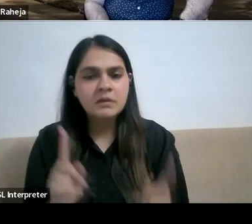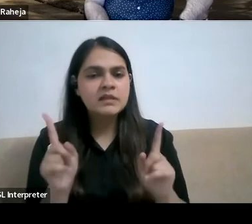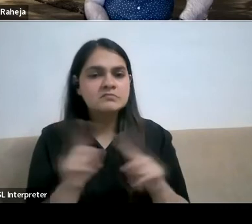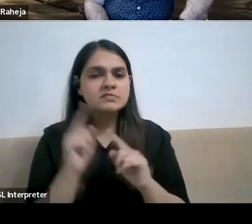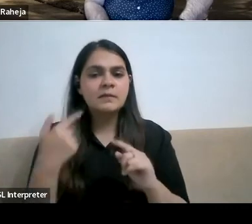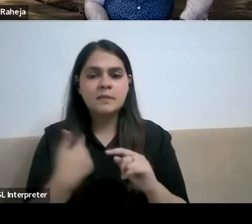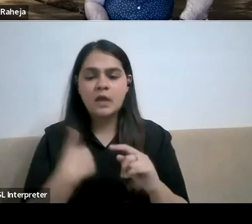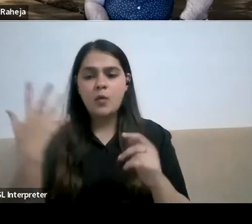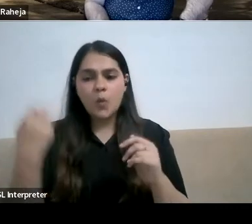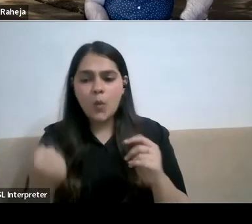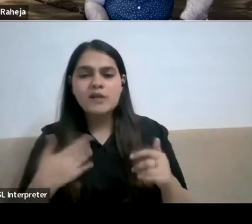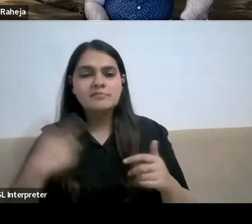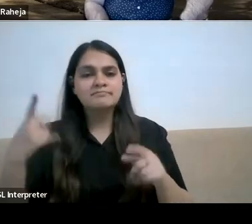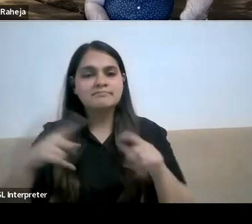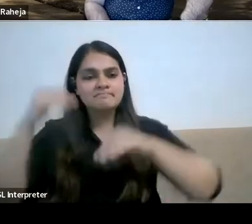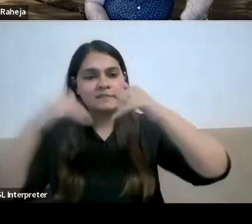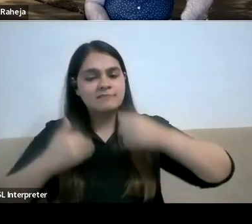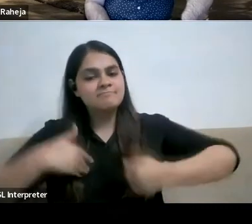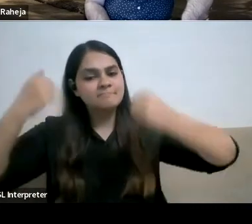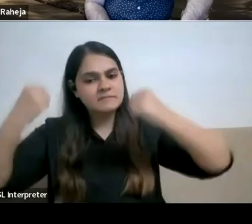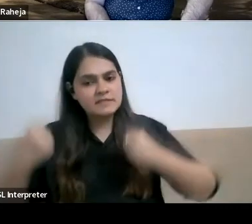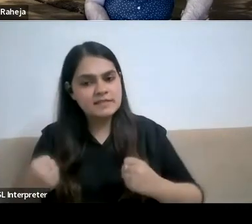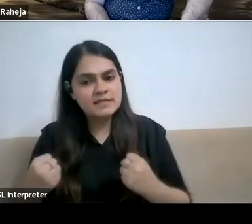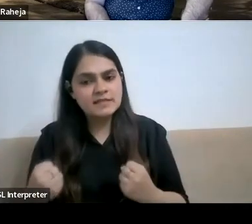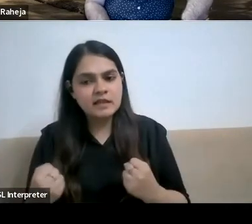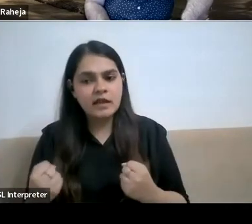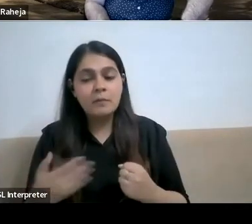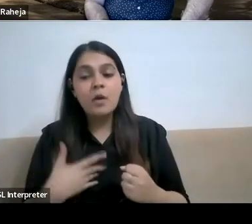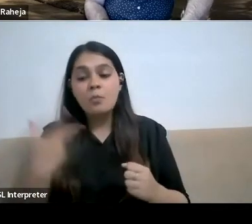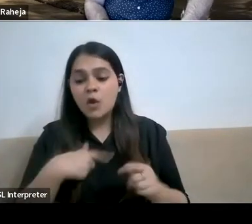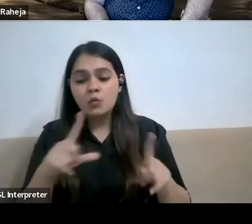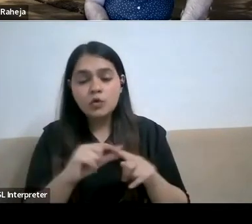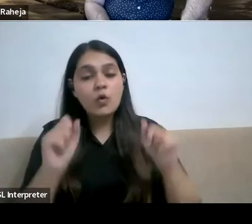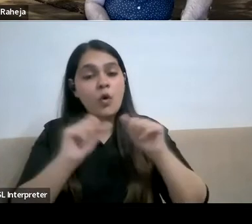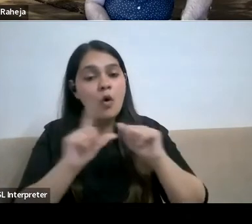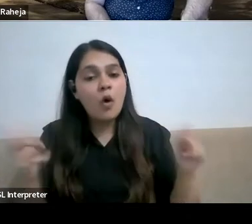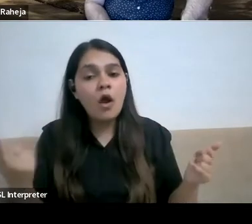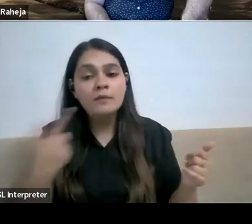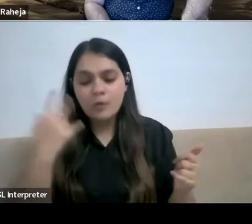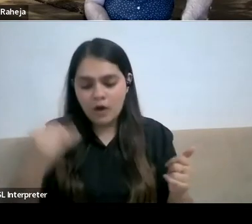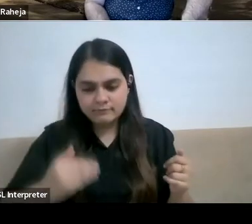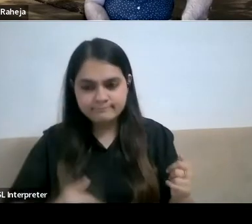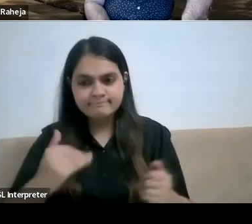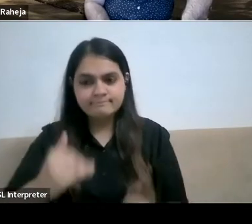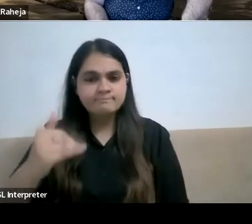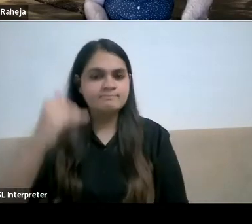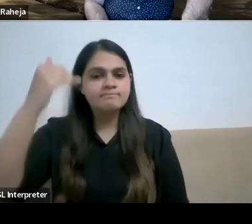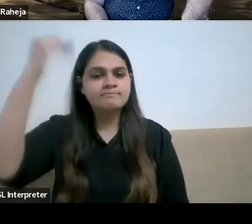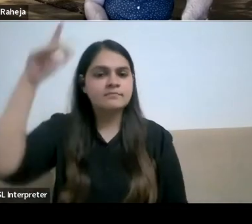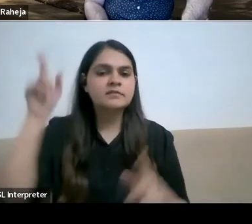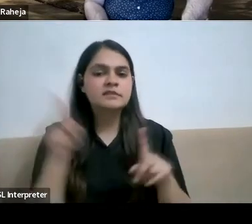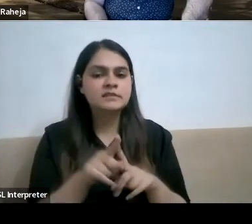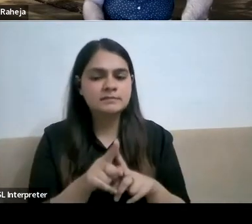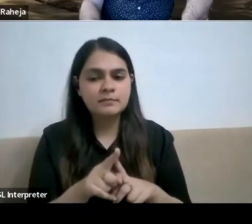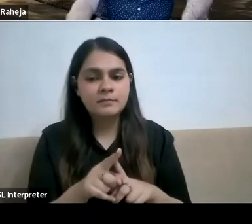ward committee meetings. Yeah. And I think everything that we do needs to actually go from bottom up. Yes, yes. Rather than